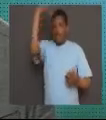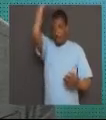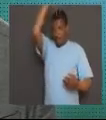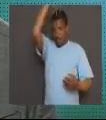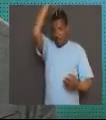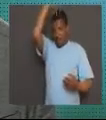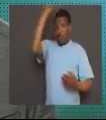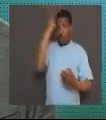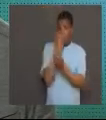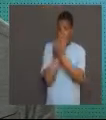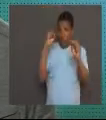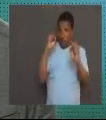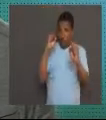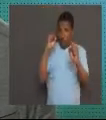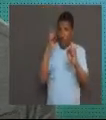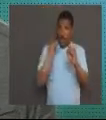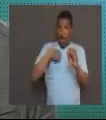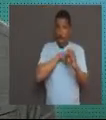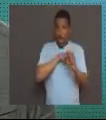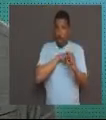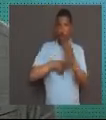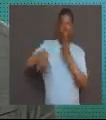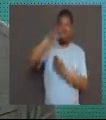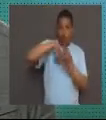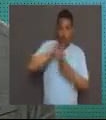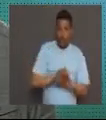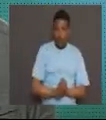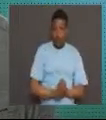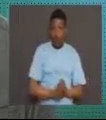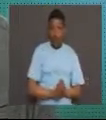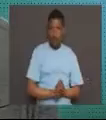to safeguard our environment.